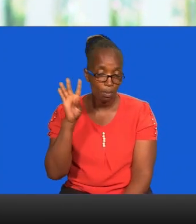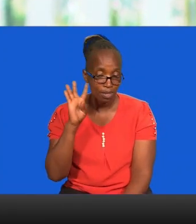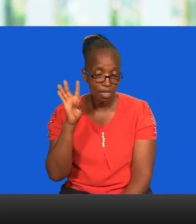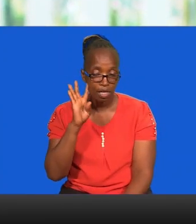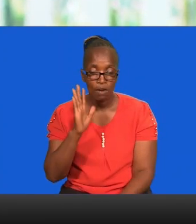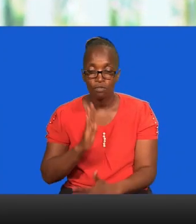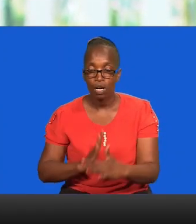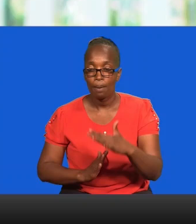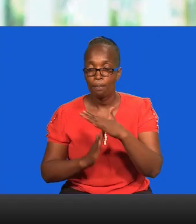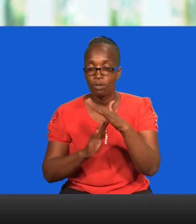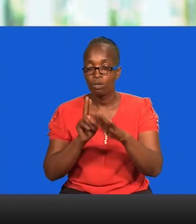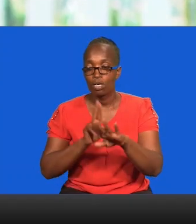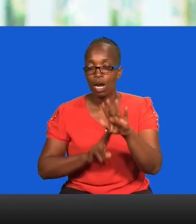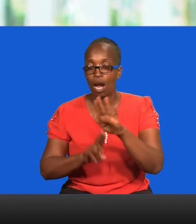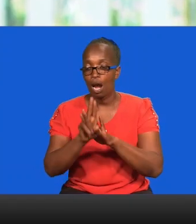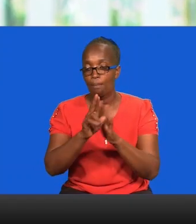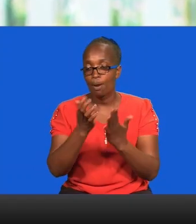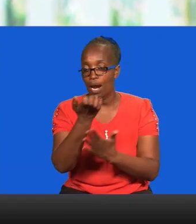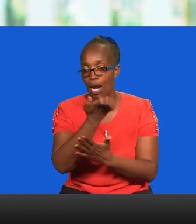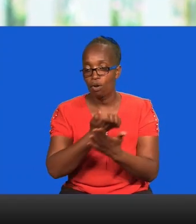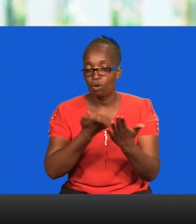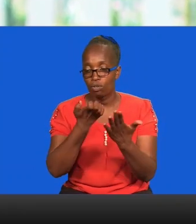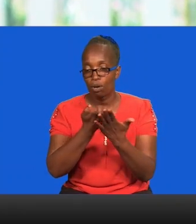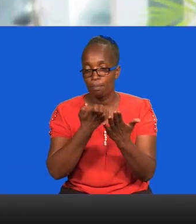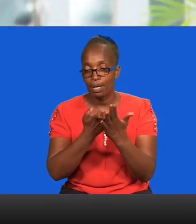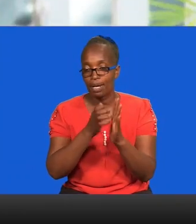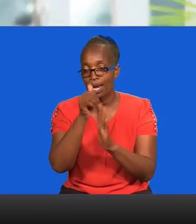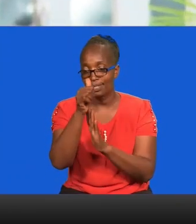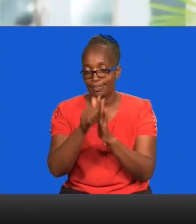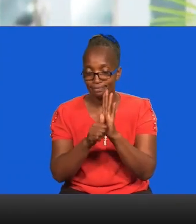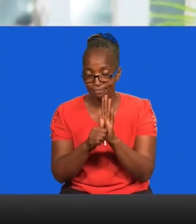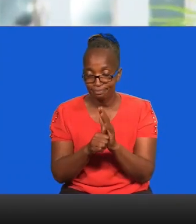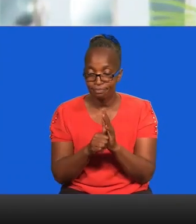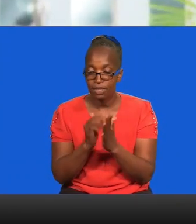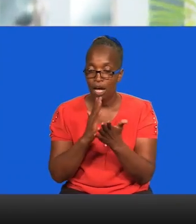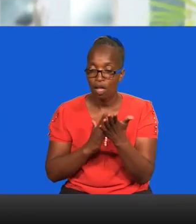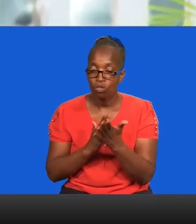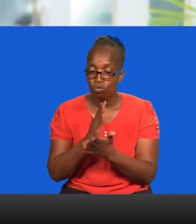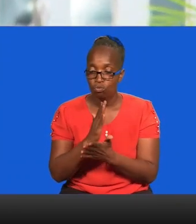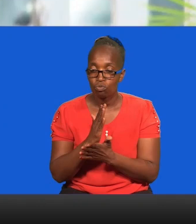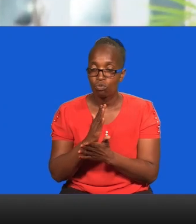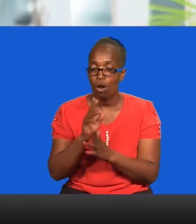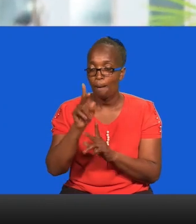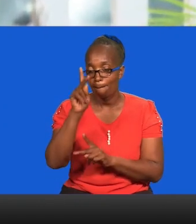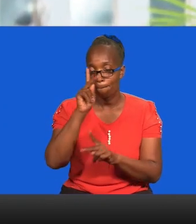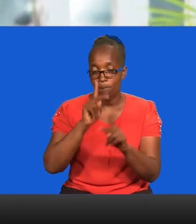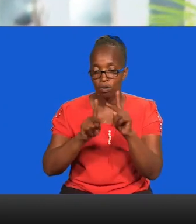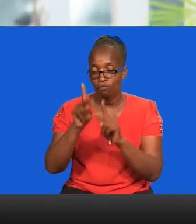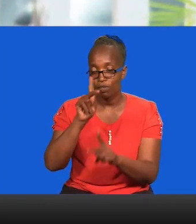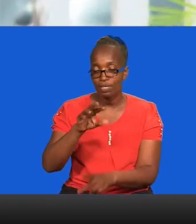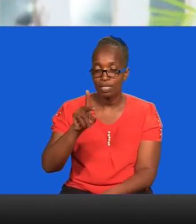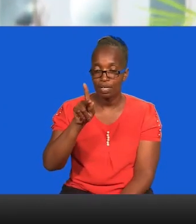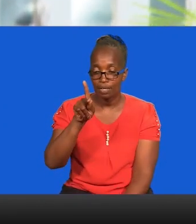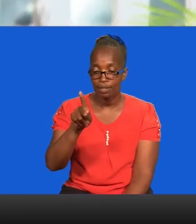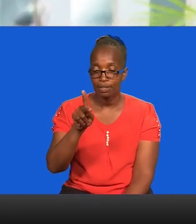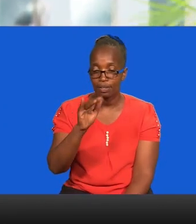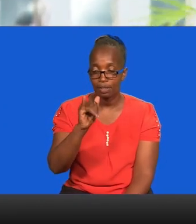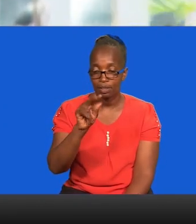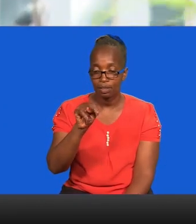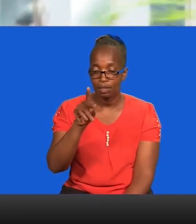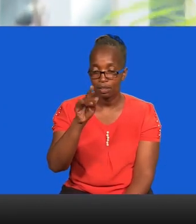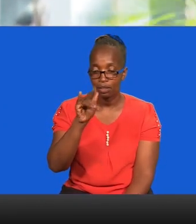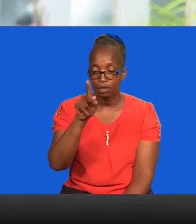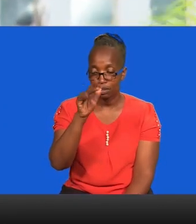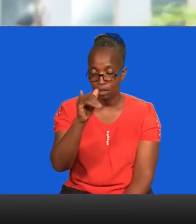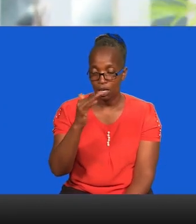of our bottom-up economic transformation agenda. In Professor Kindiki, we see a lot of